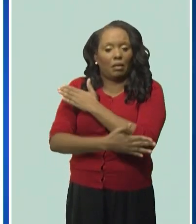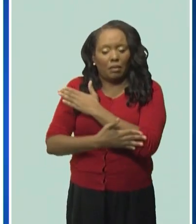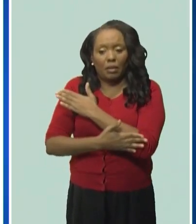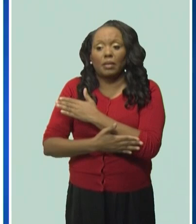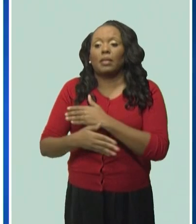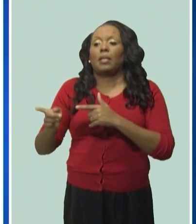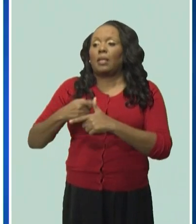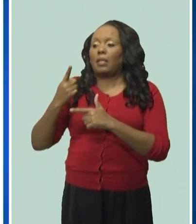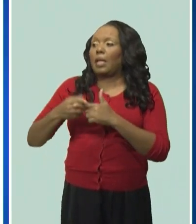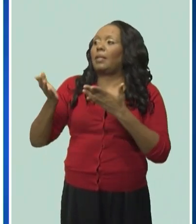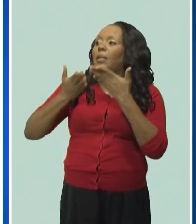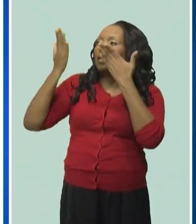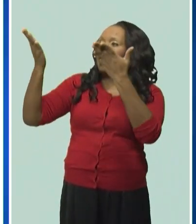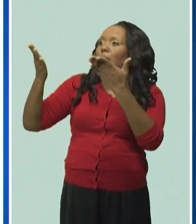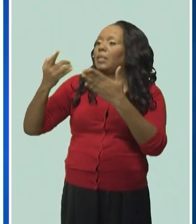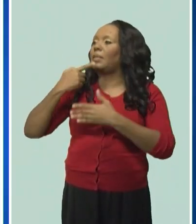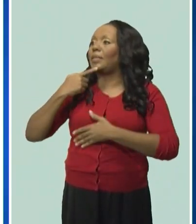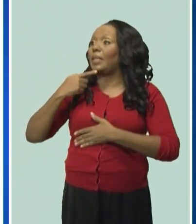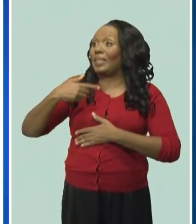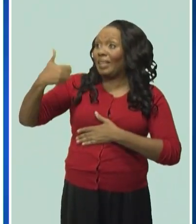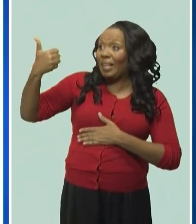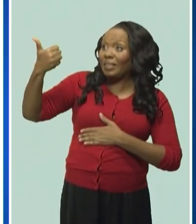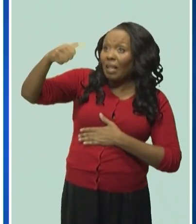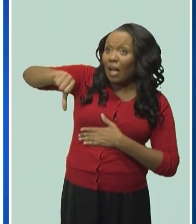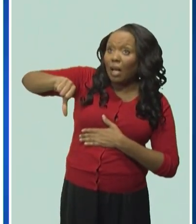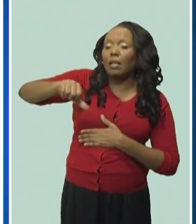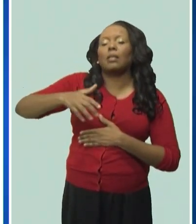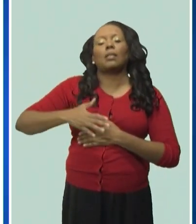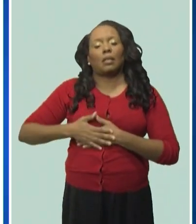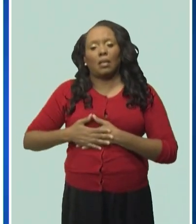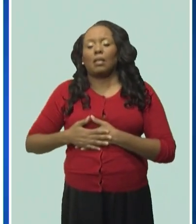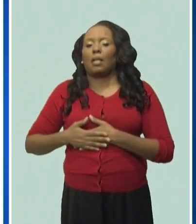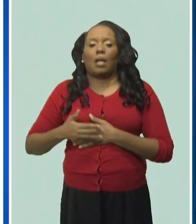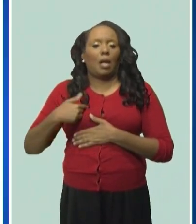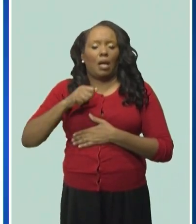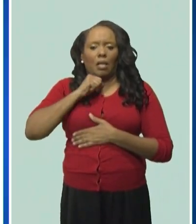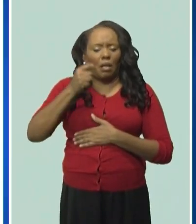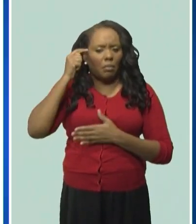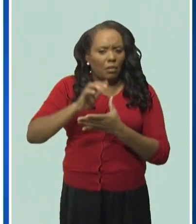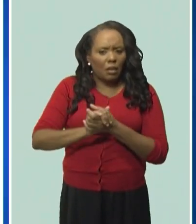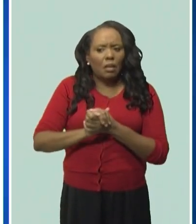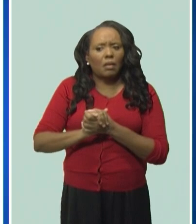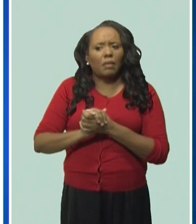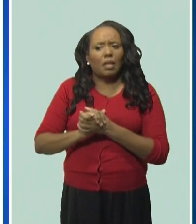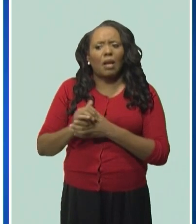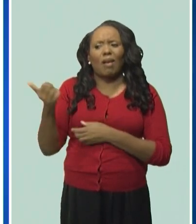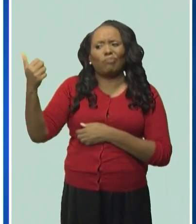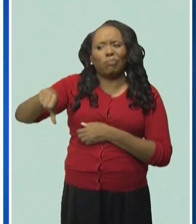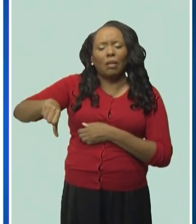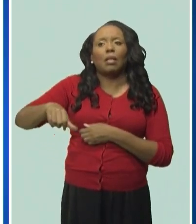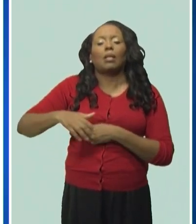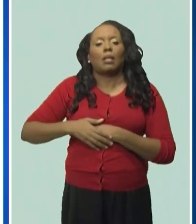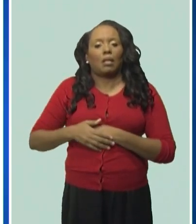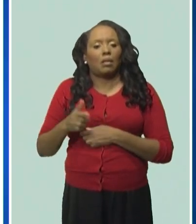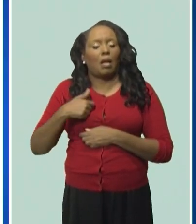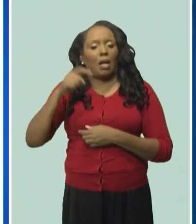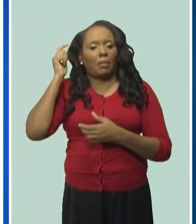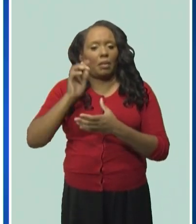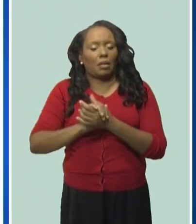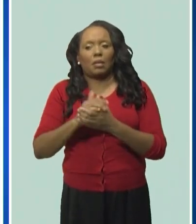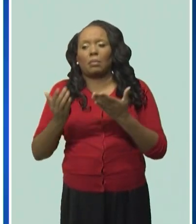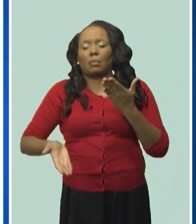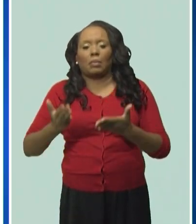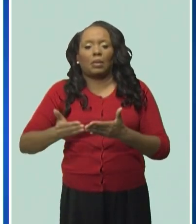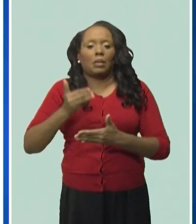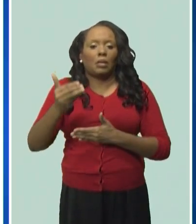object. I don't anticipate that there'll be any objection from them. And therefore, I anticipate that within the next